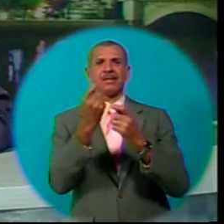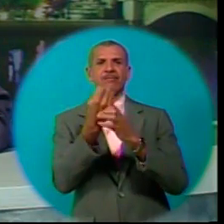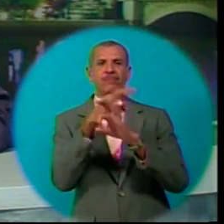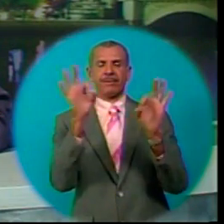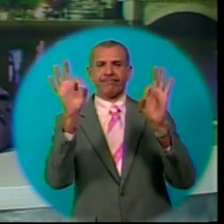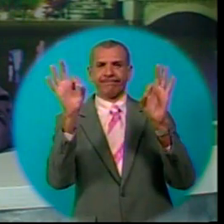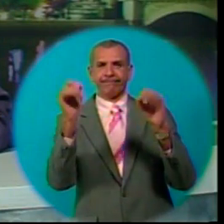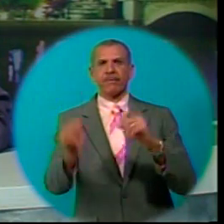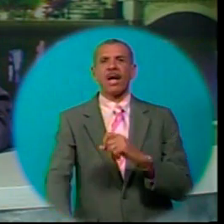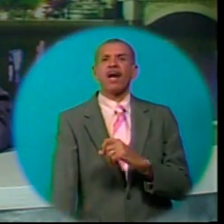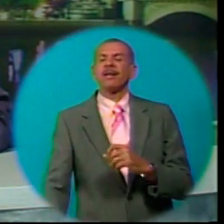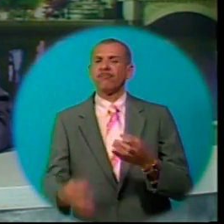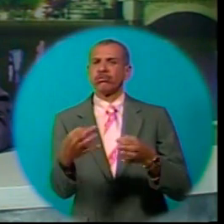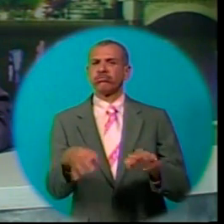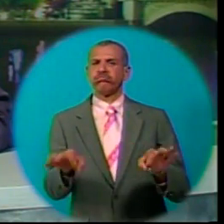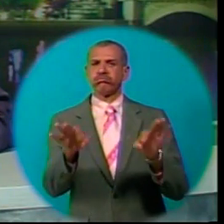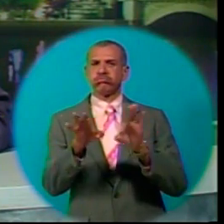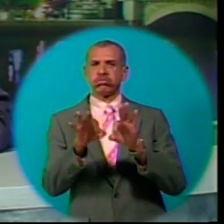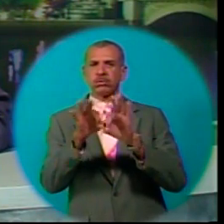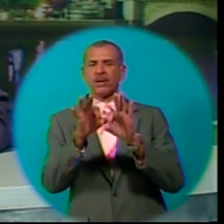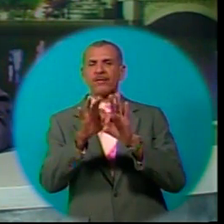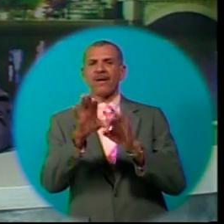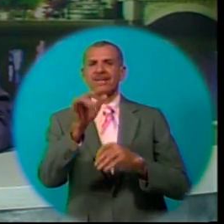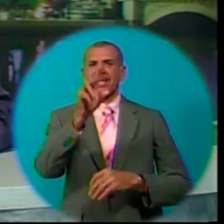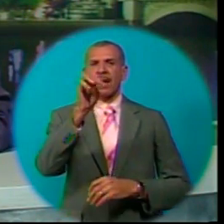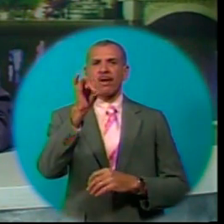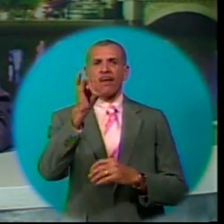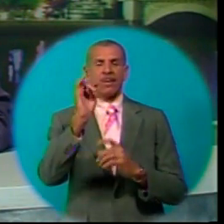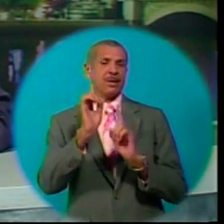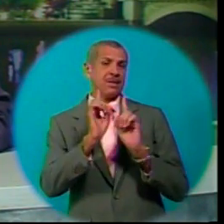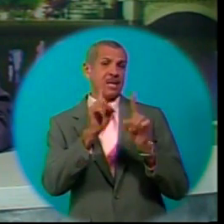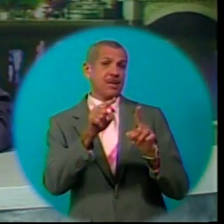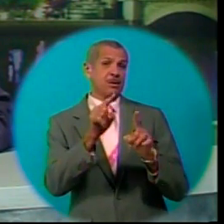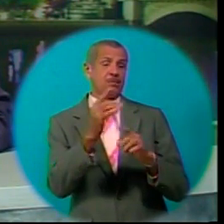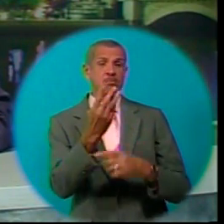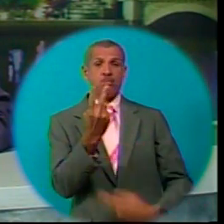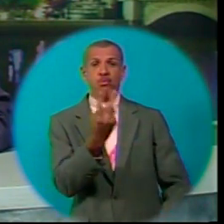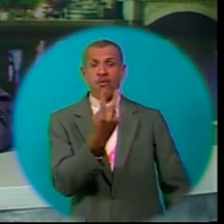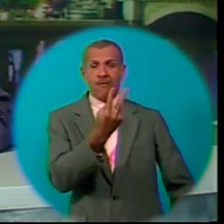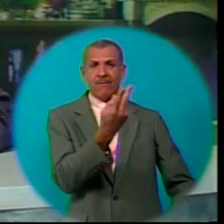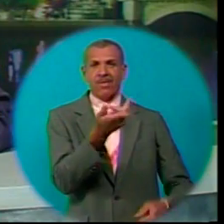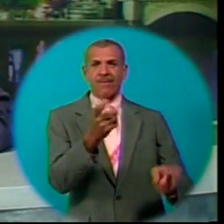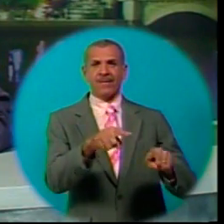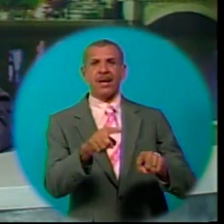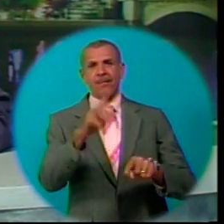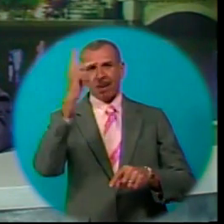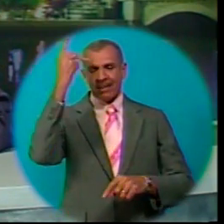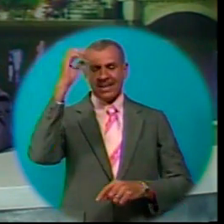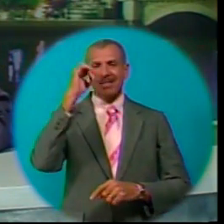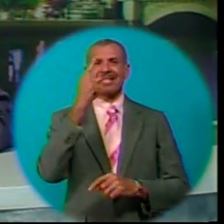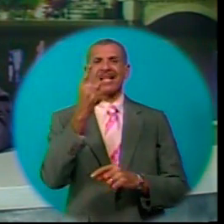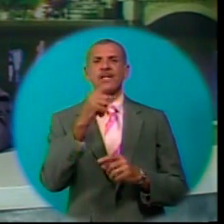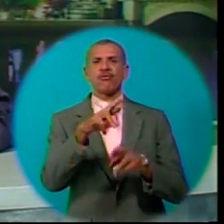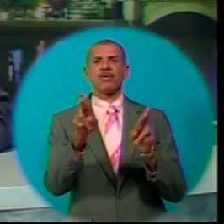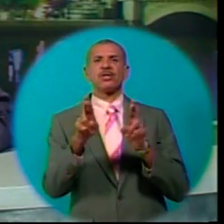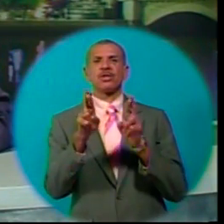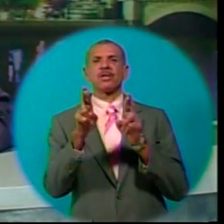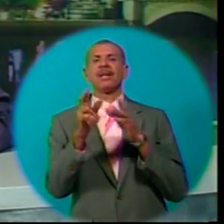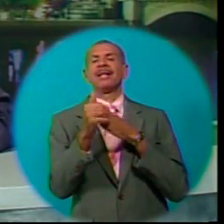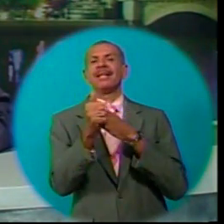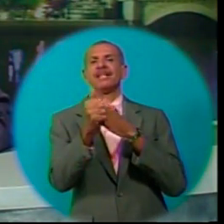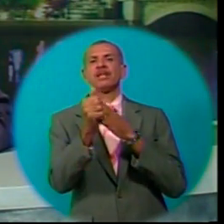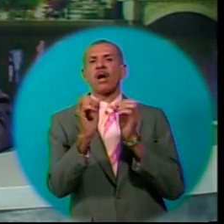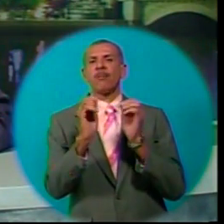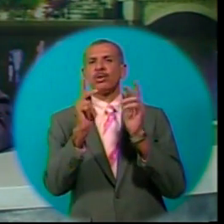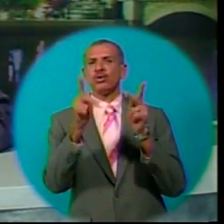underscoring the importance of CARICOM's attendance at both events, Prime Minister Stewart said it would give the regional leaders an